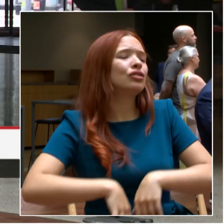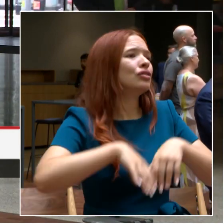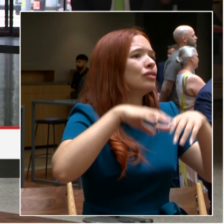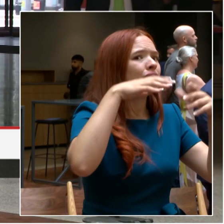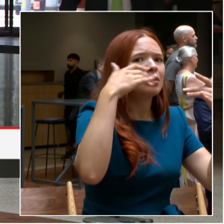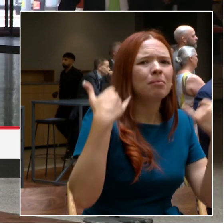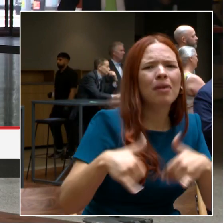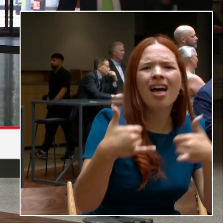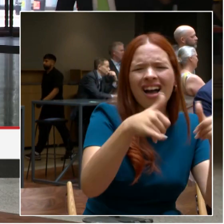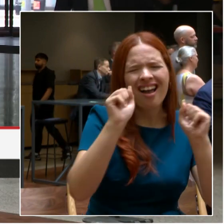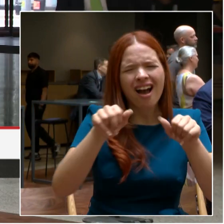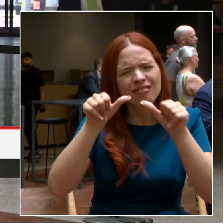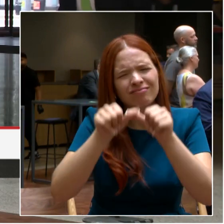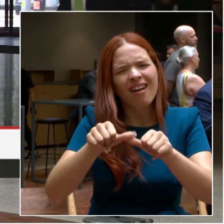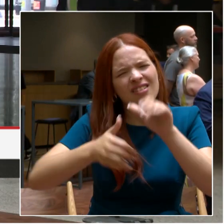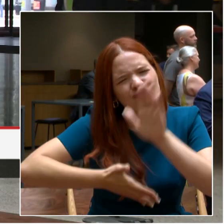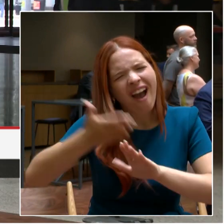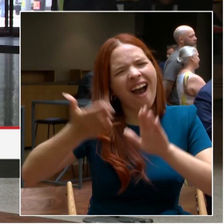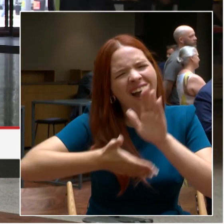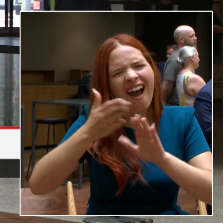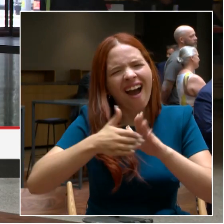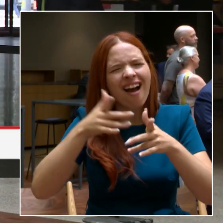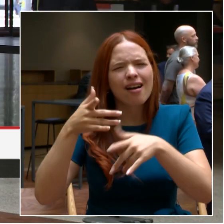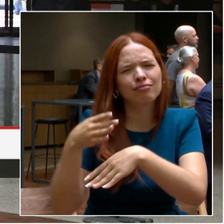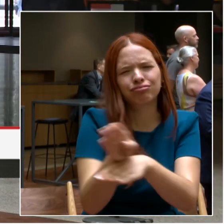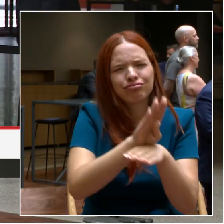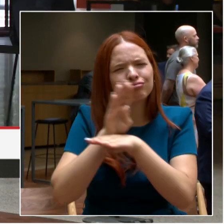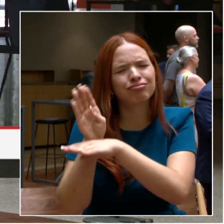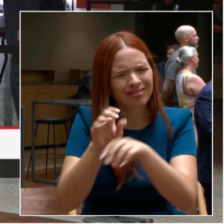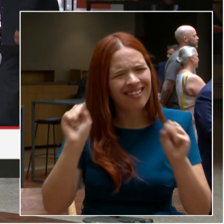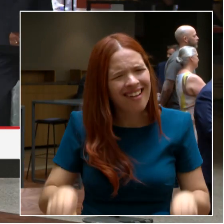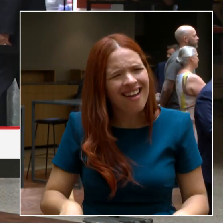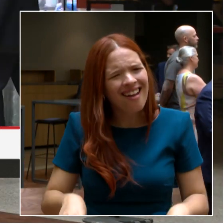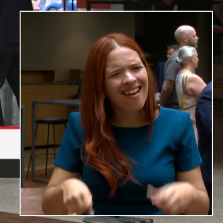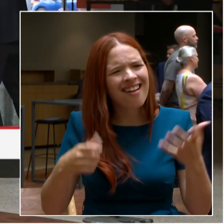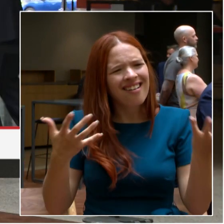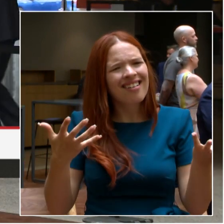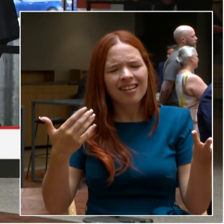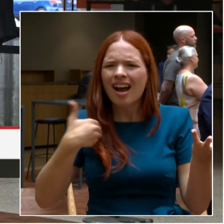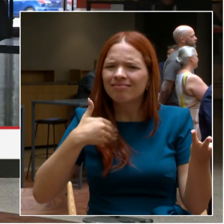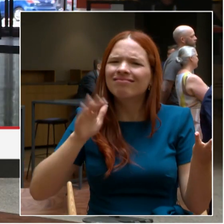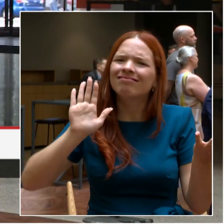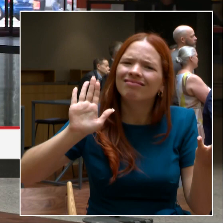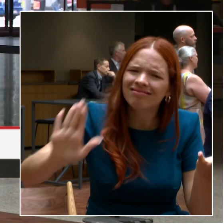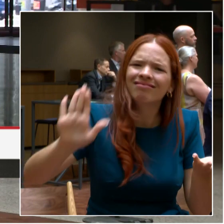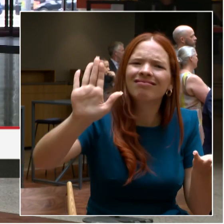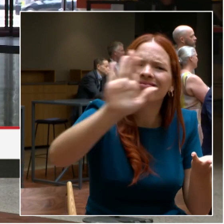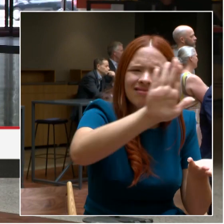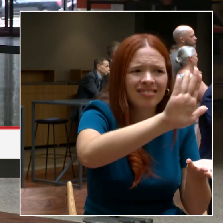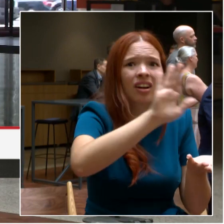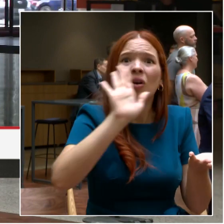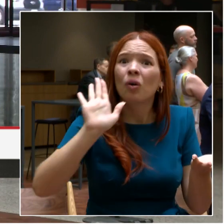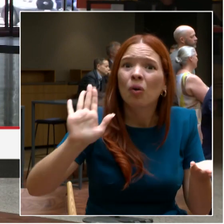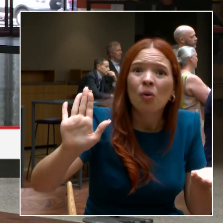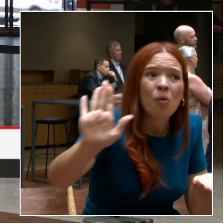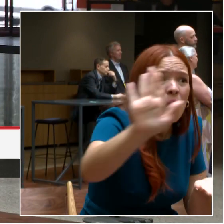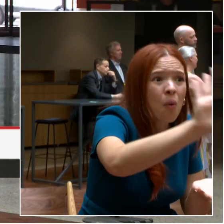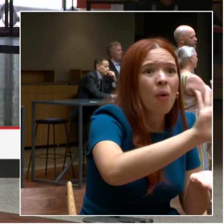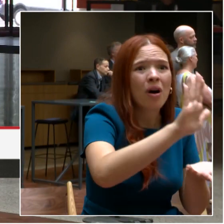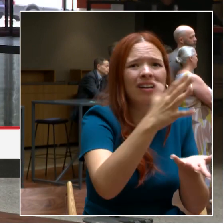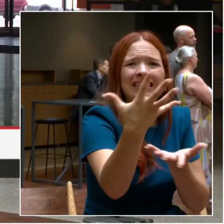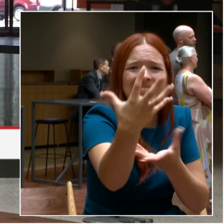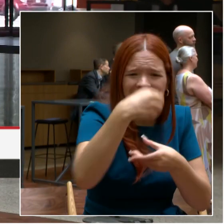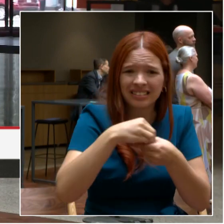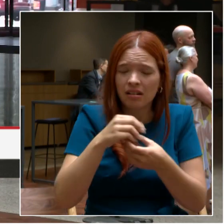I want to thank each and every one of you for coming out, for taking the time to help us through this process. We cannot do it alone. We need your